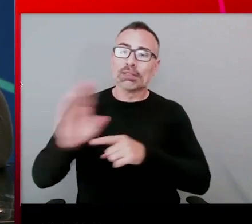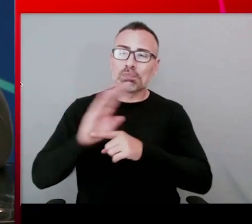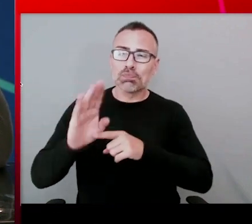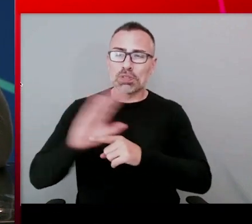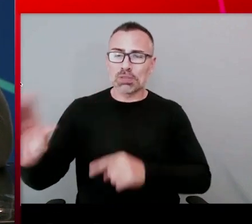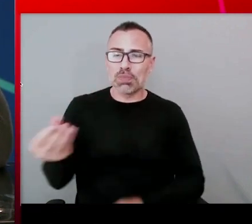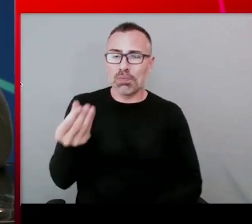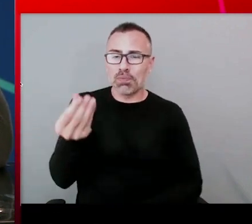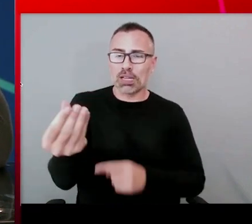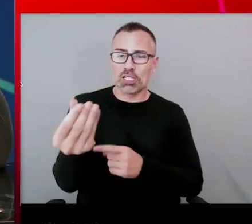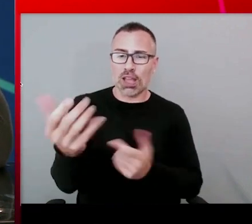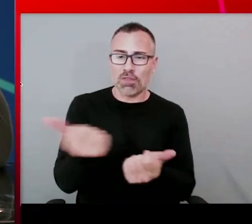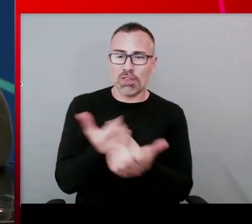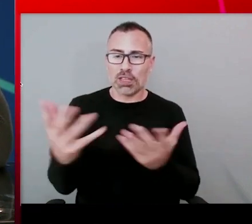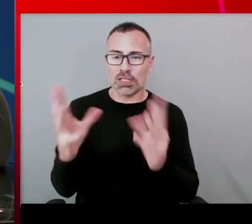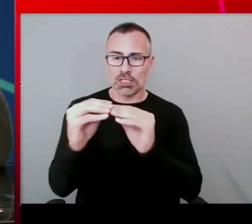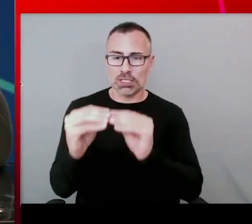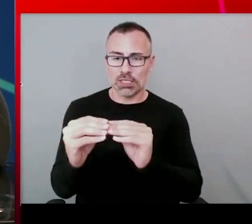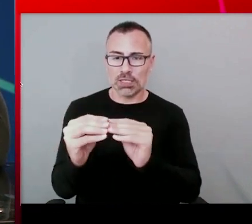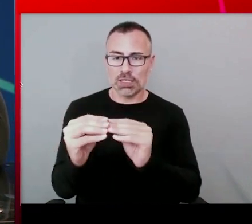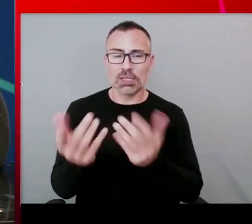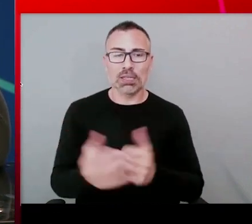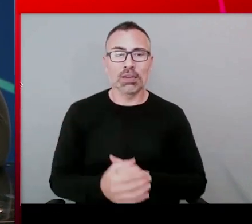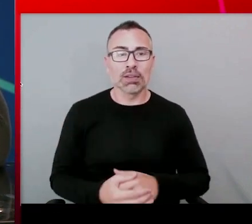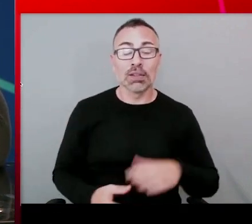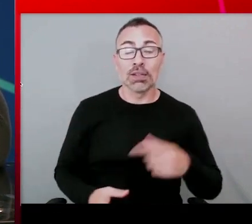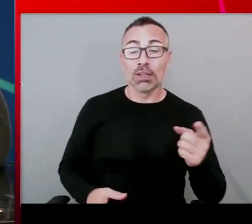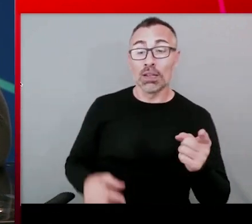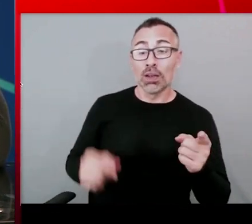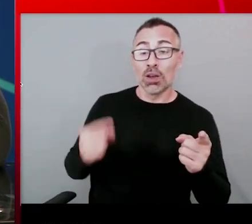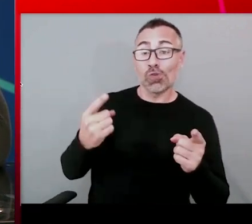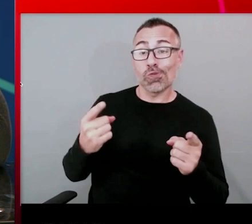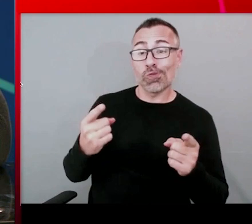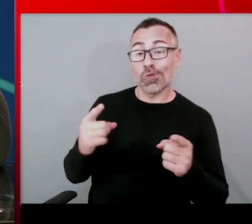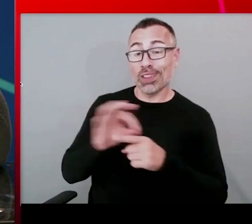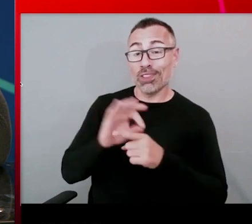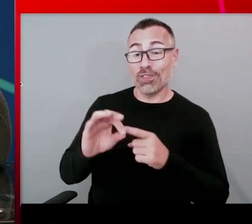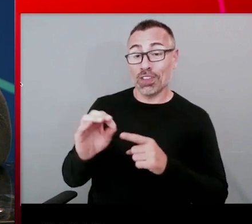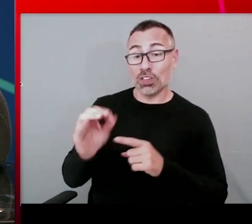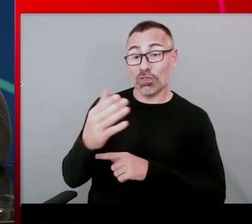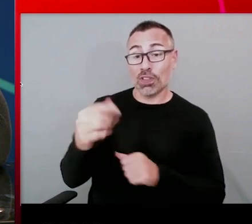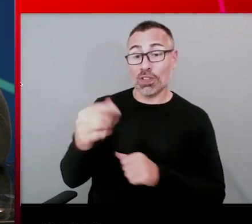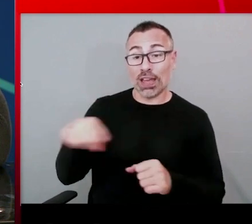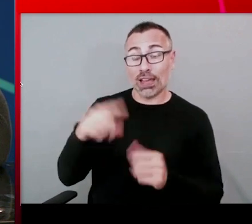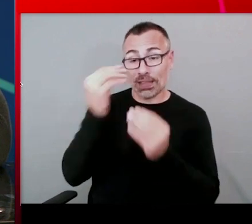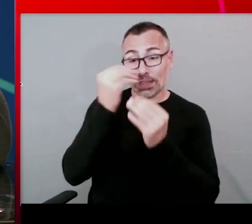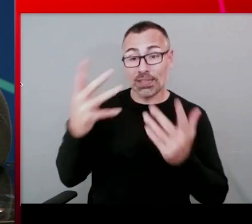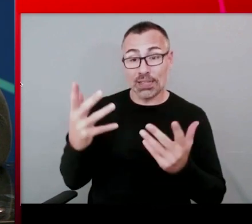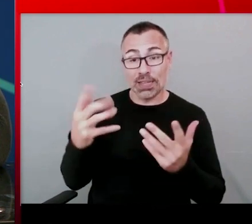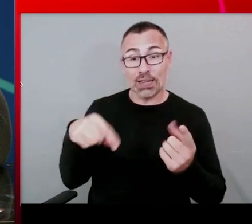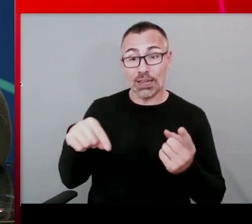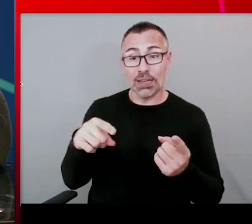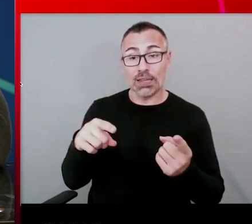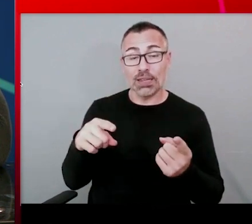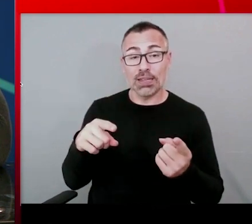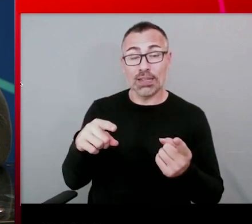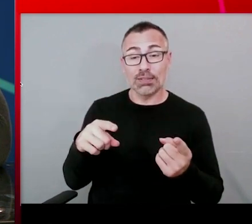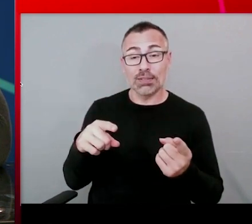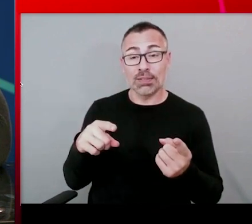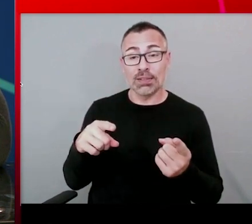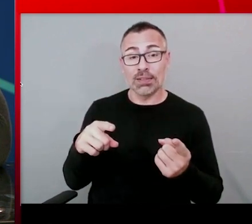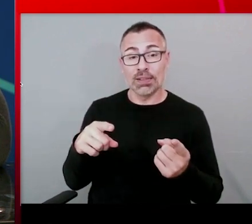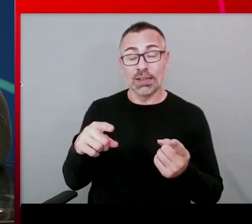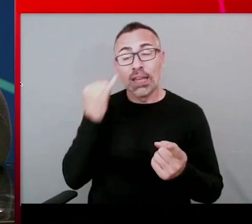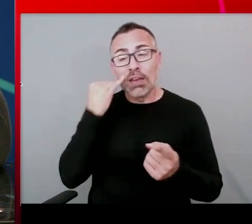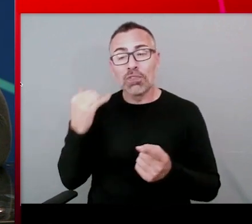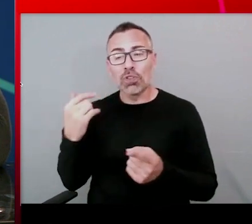feature flags, usually it doesn't happen with homegrown, is that data is isolated to that homegrown solution. But when you use feature flag, there are